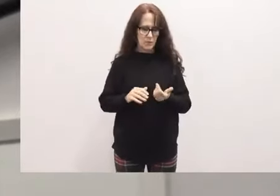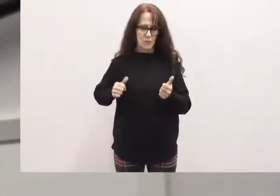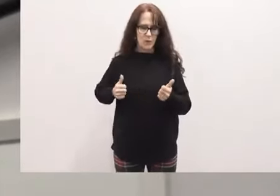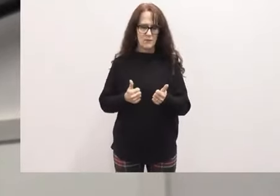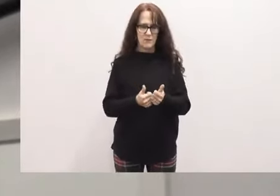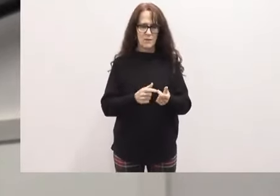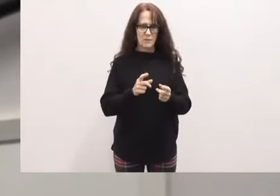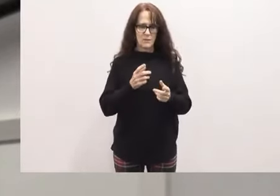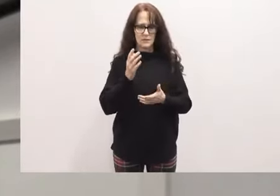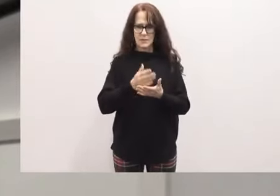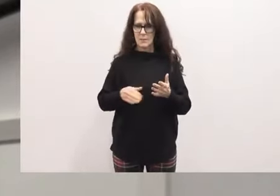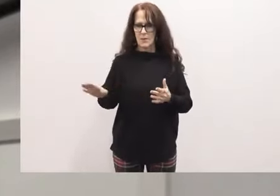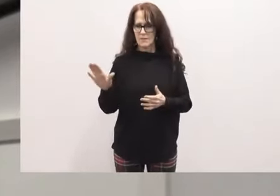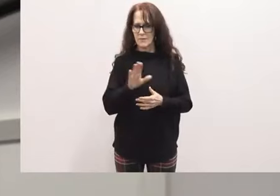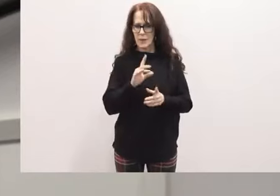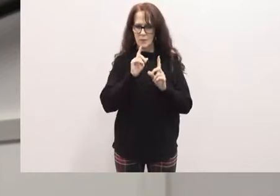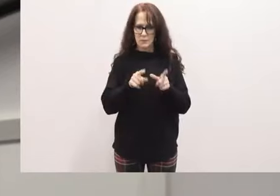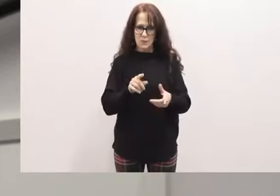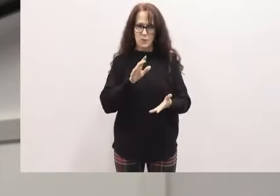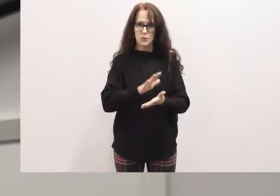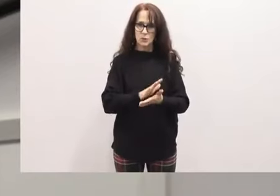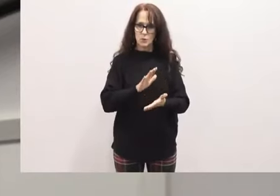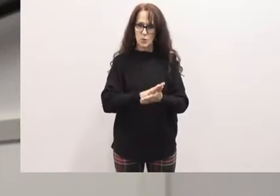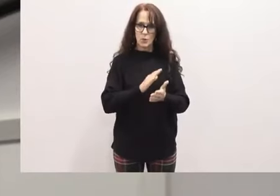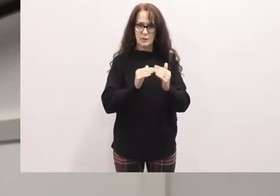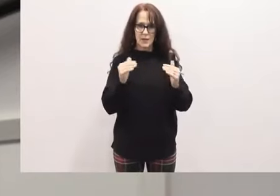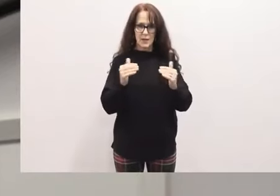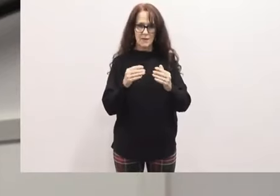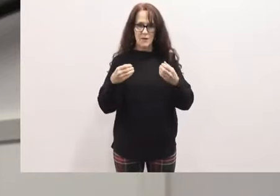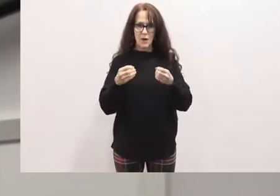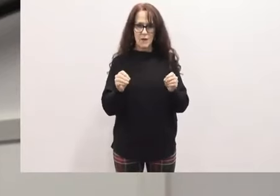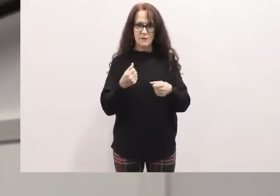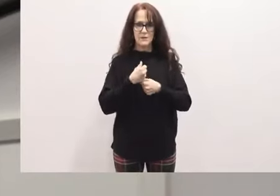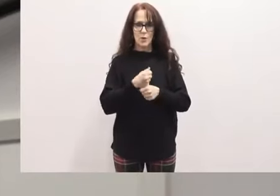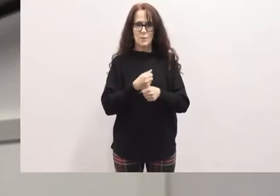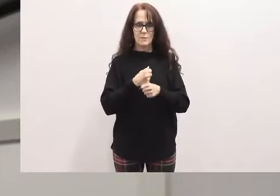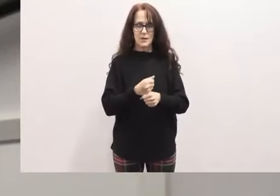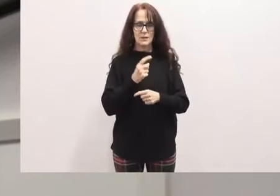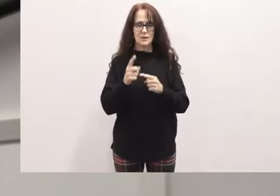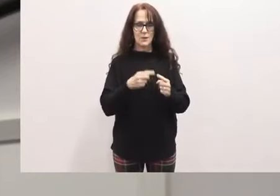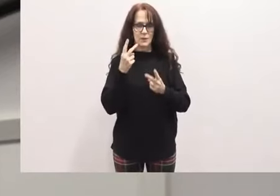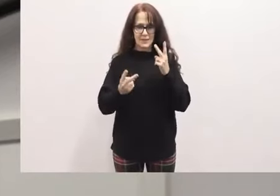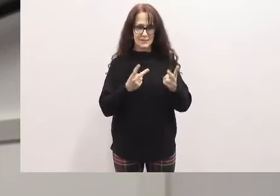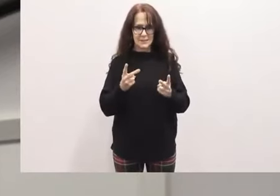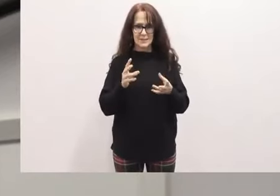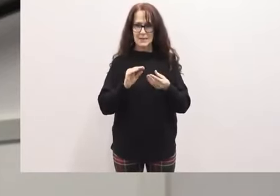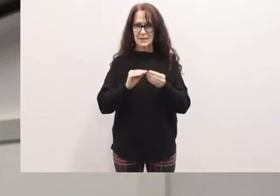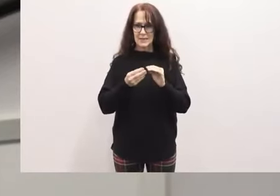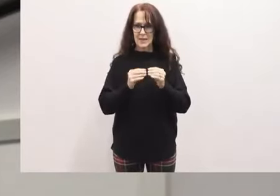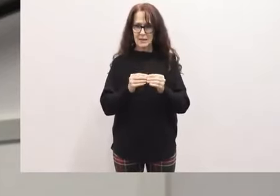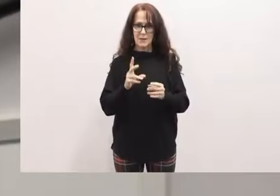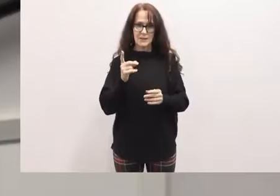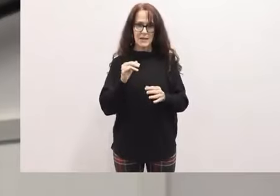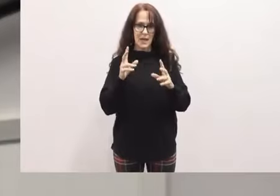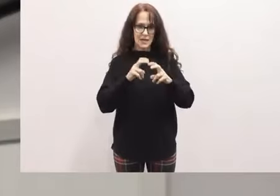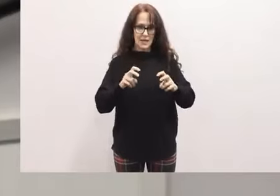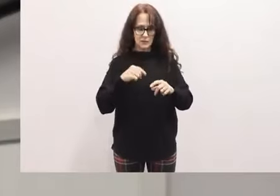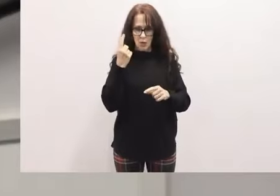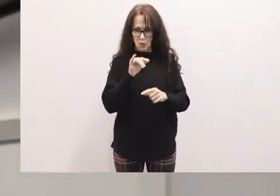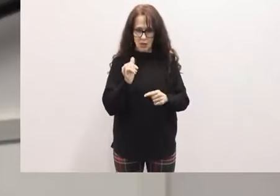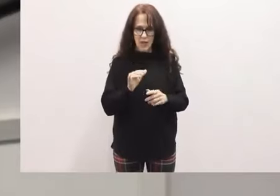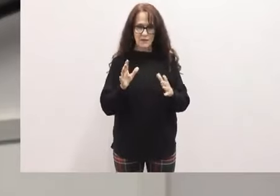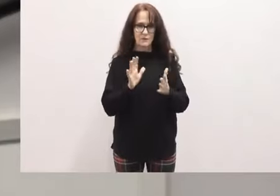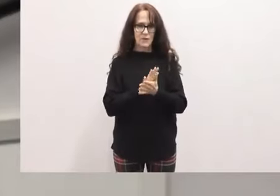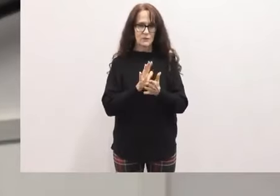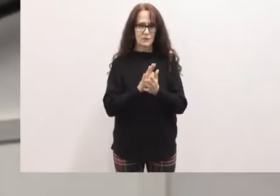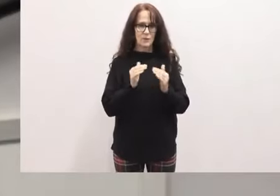the responses that our schools and level offices and others are making when they see this data? What does data analysis look like at the school